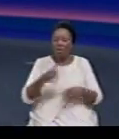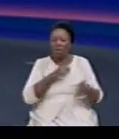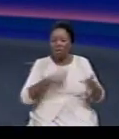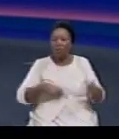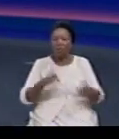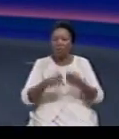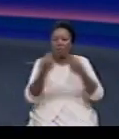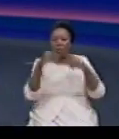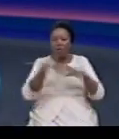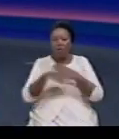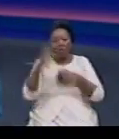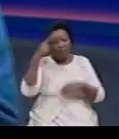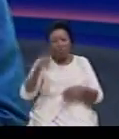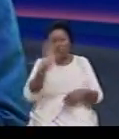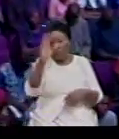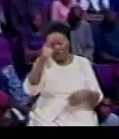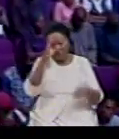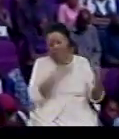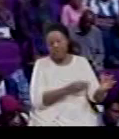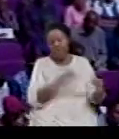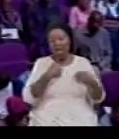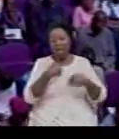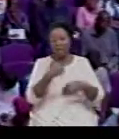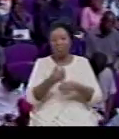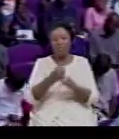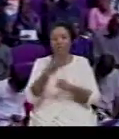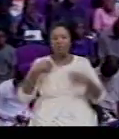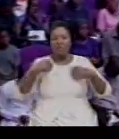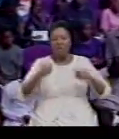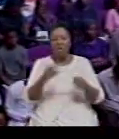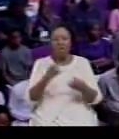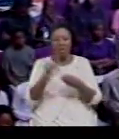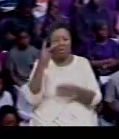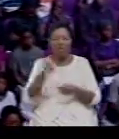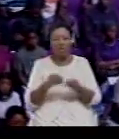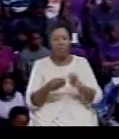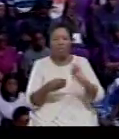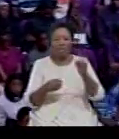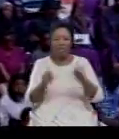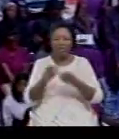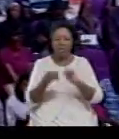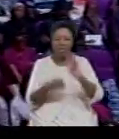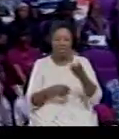faith has made you whole. Look at number seven. In number seven,